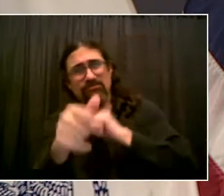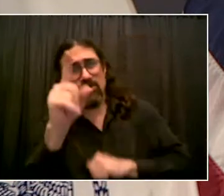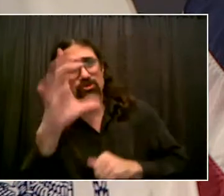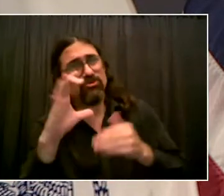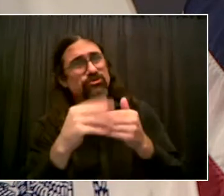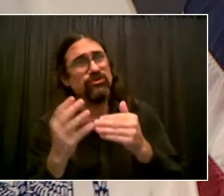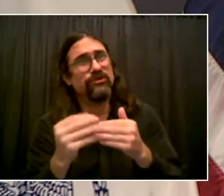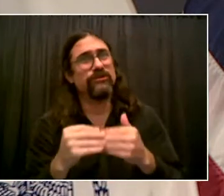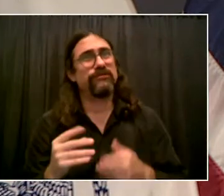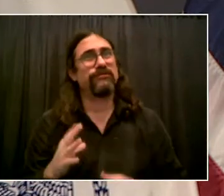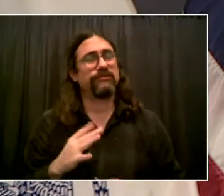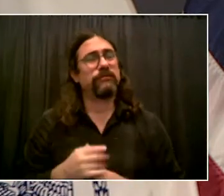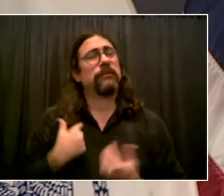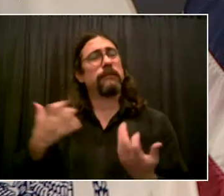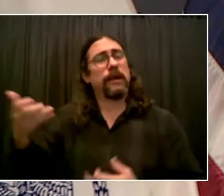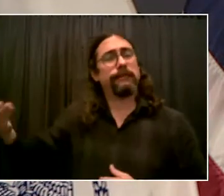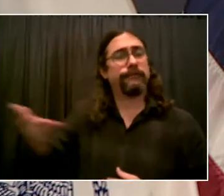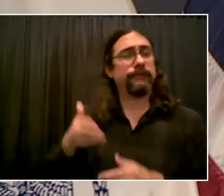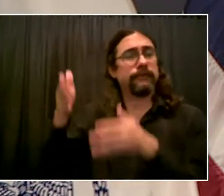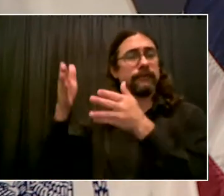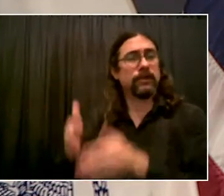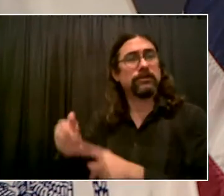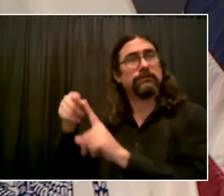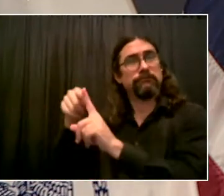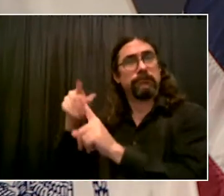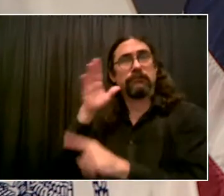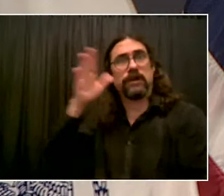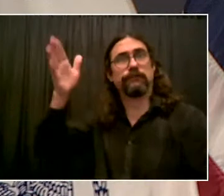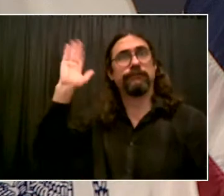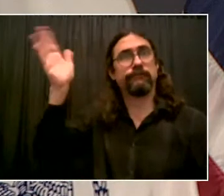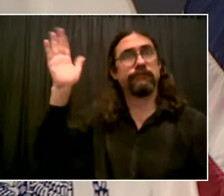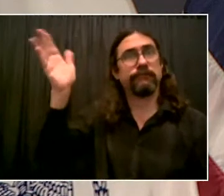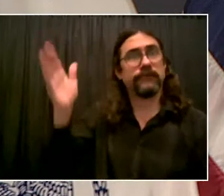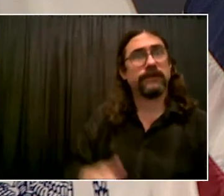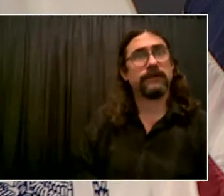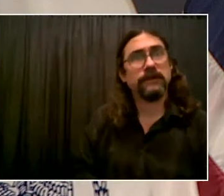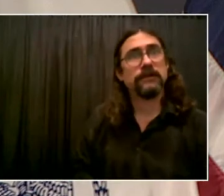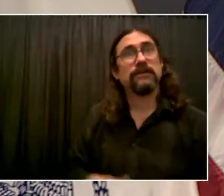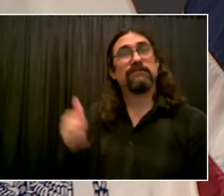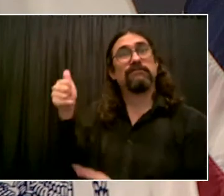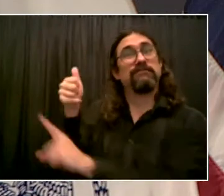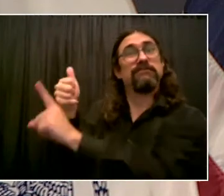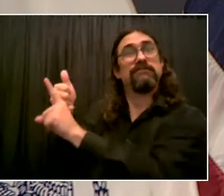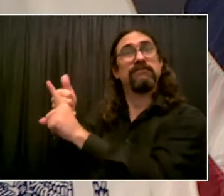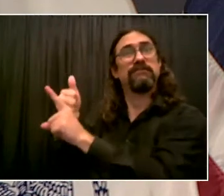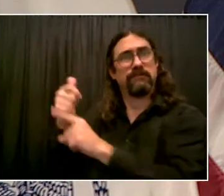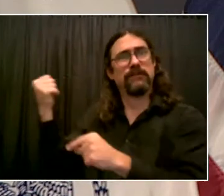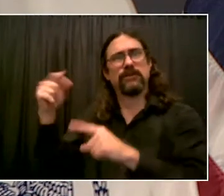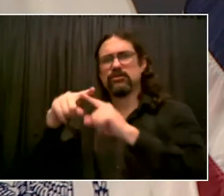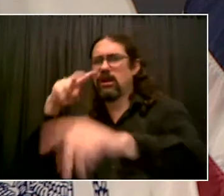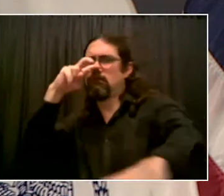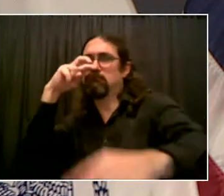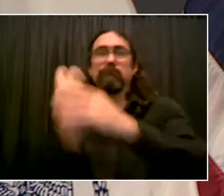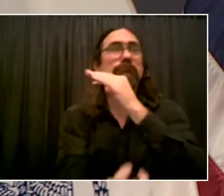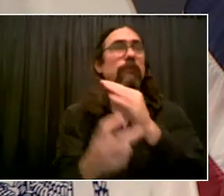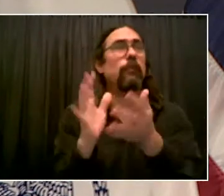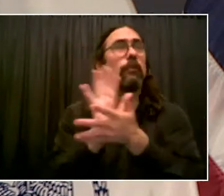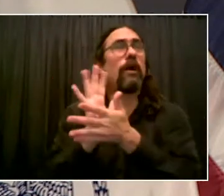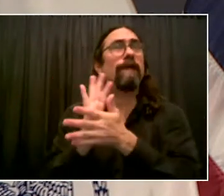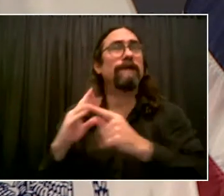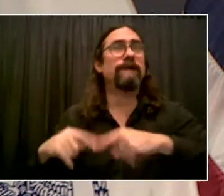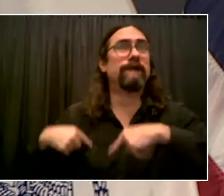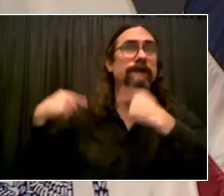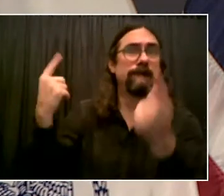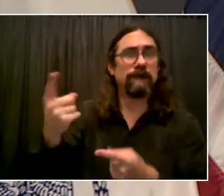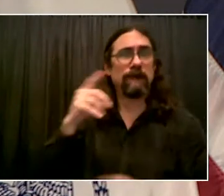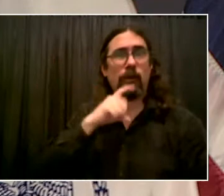as a projectionist at summer camp, and he has been involved with the movie industry ever since, a board member